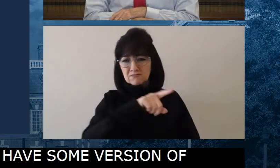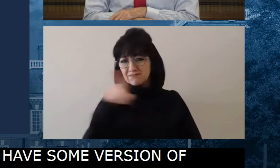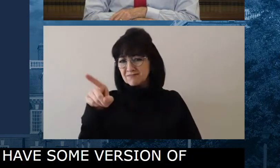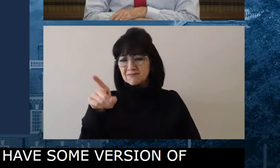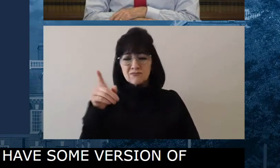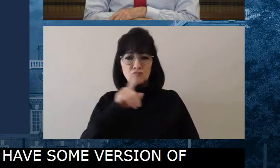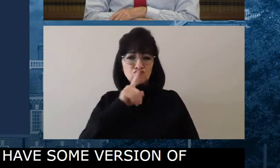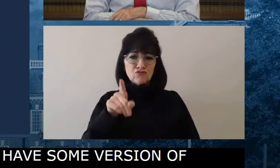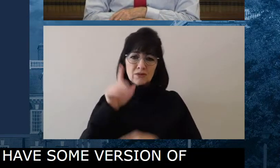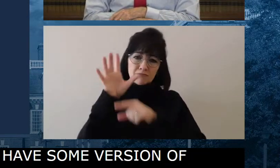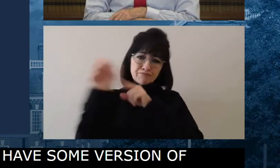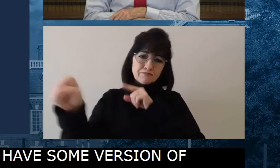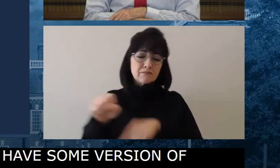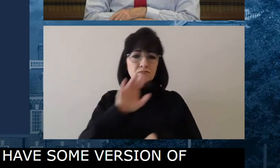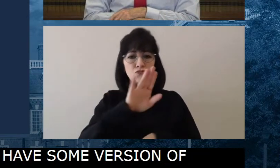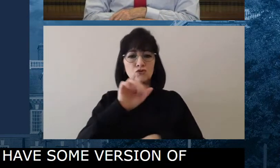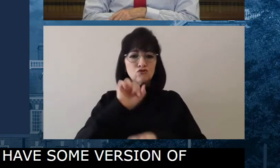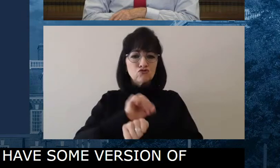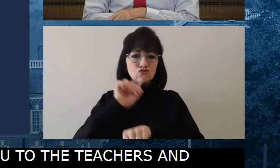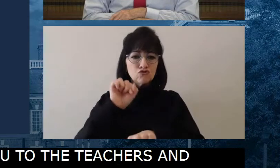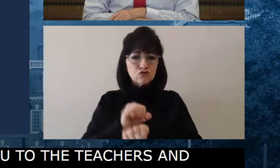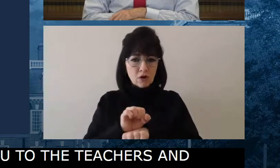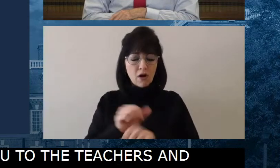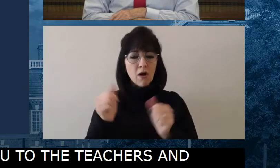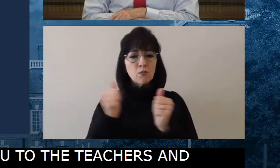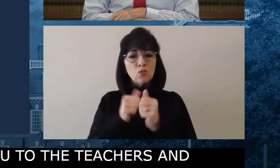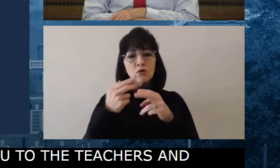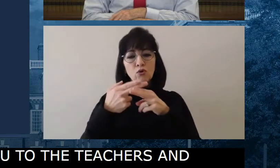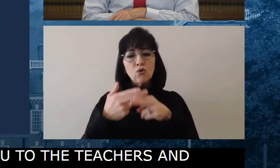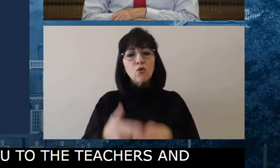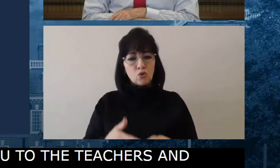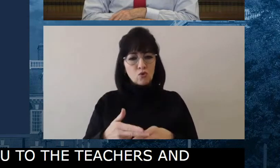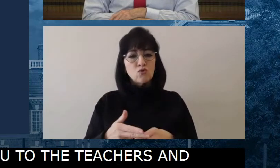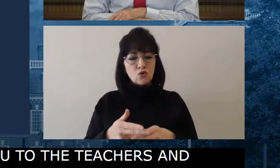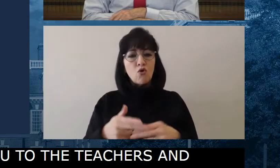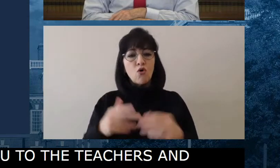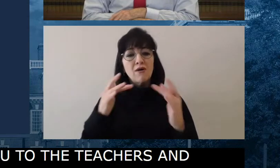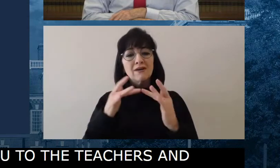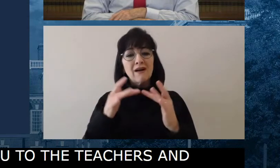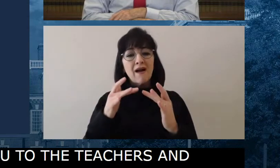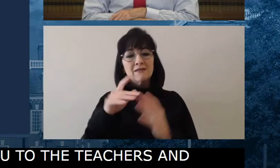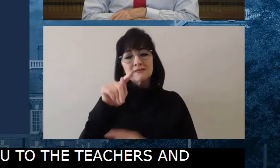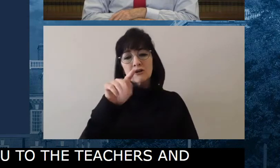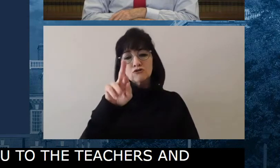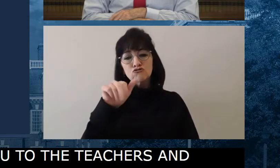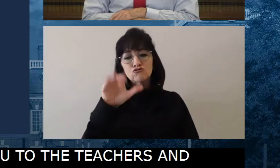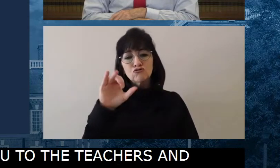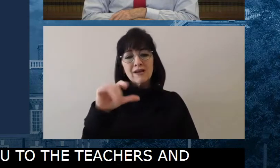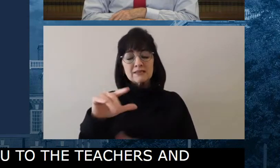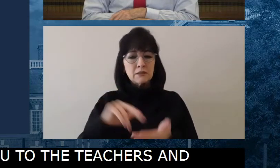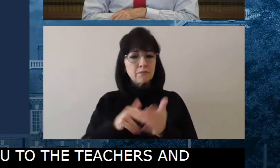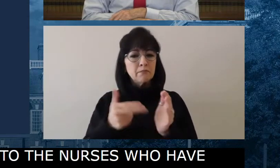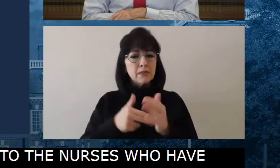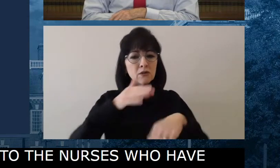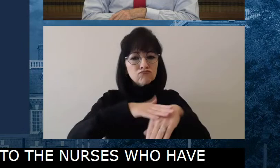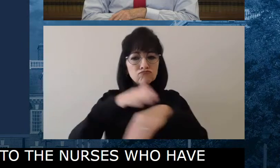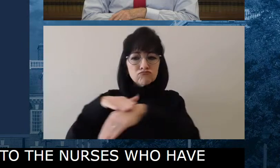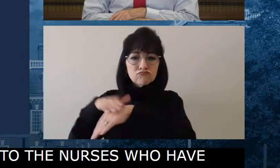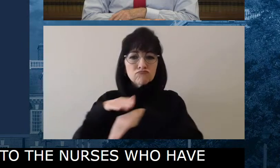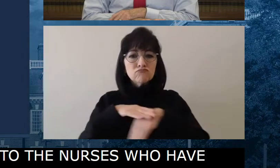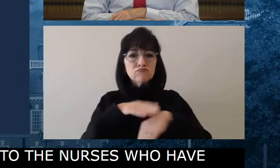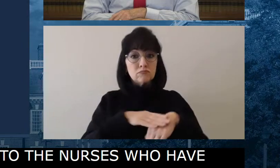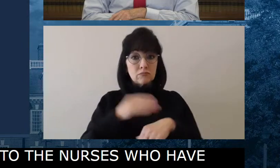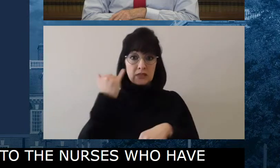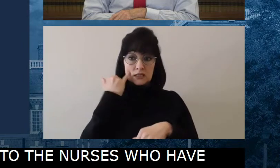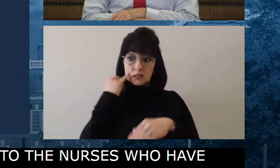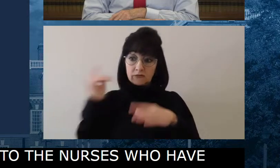tracing in their school environments when they get a positive case, and tracking down who those folks, who those